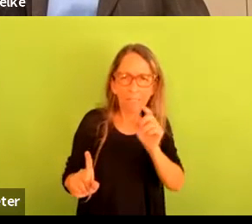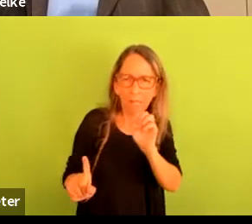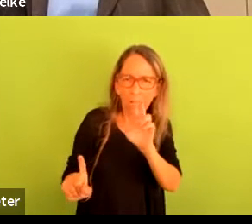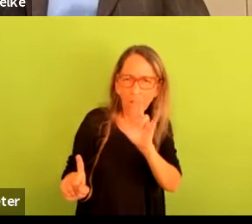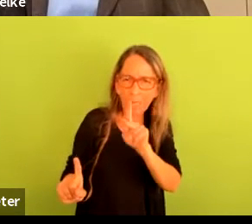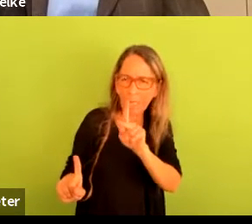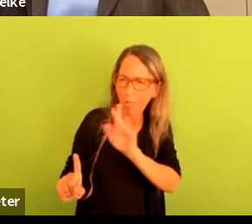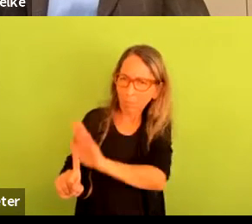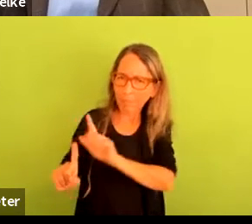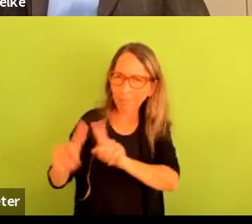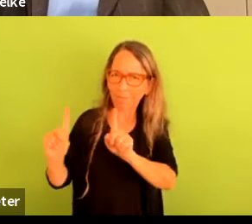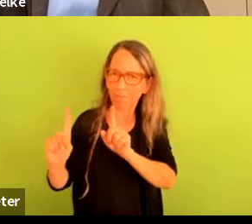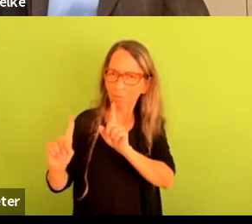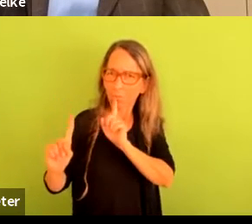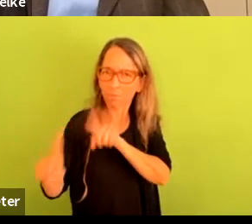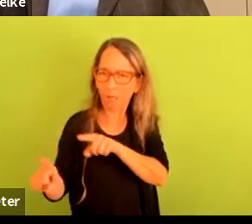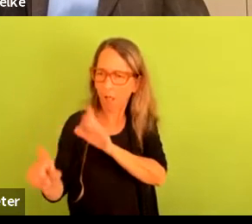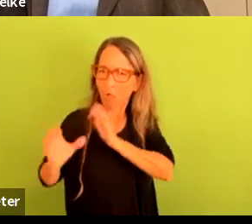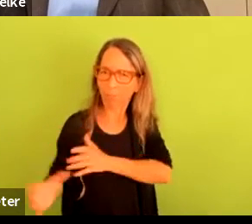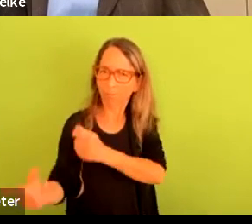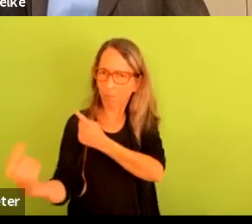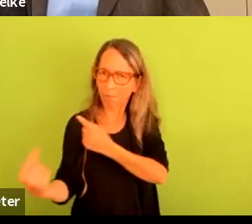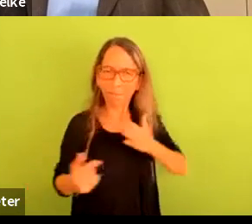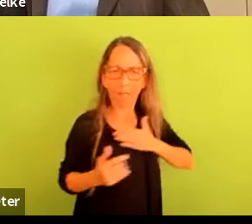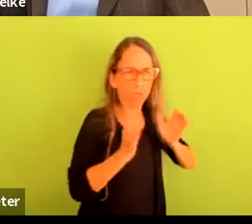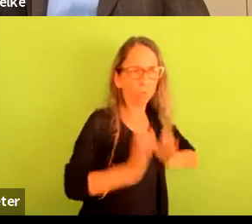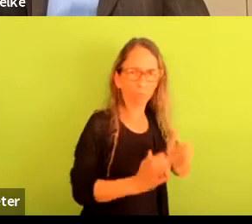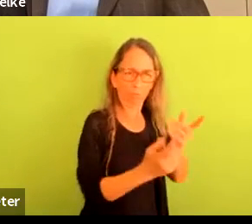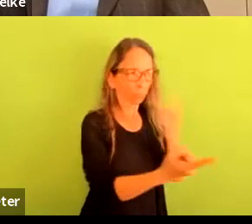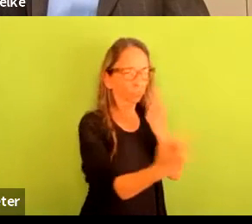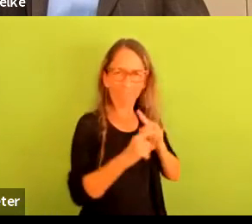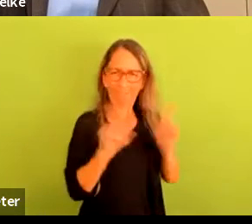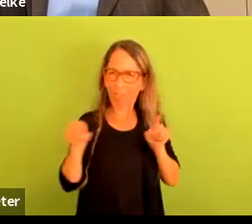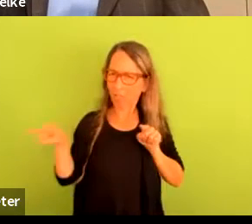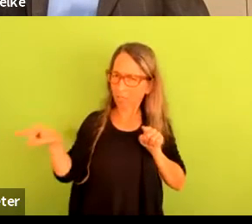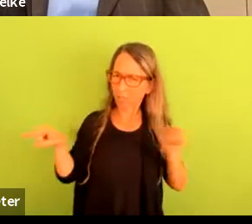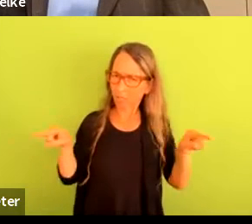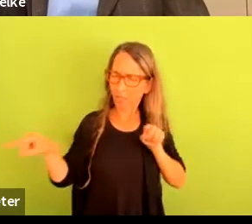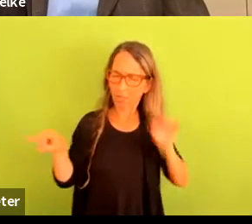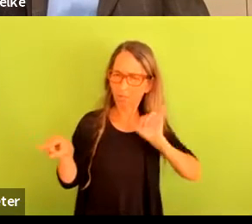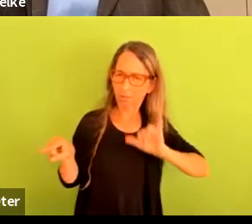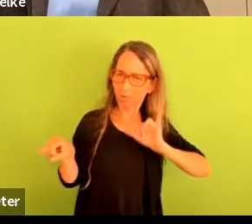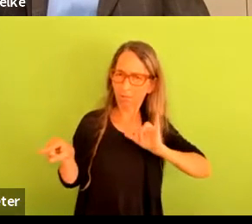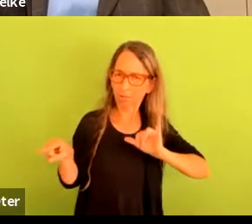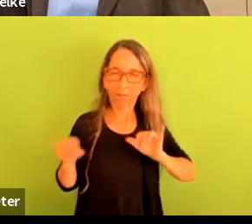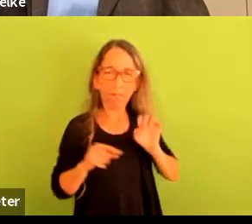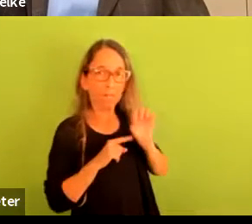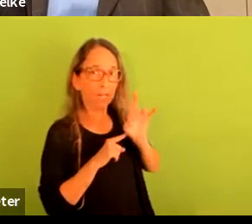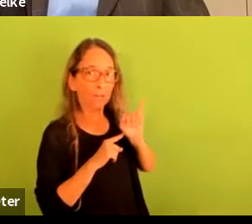as opposed to the ones that I hear from. And if you don't mind, Matt, just let me echo that. I think Christina's